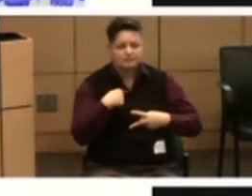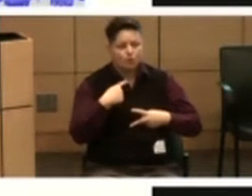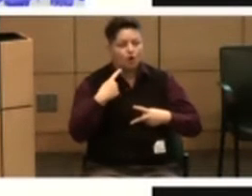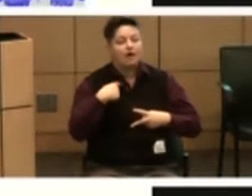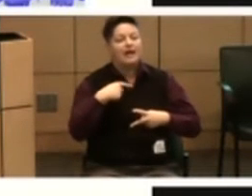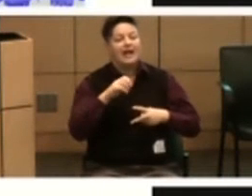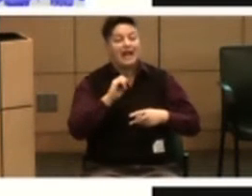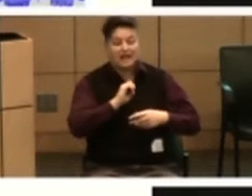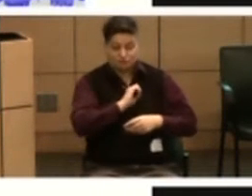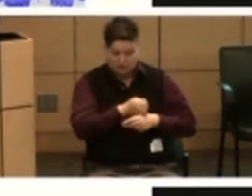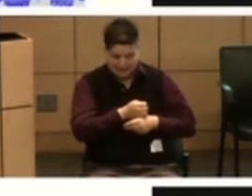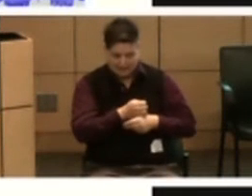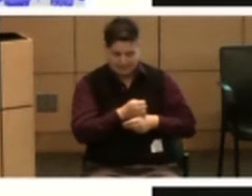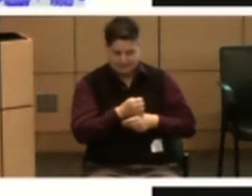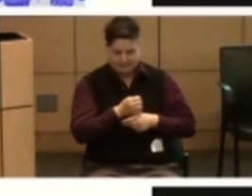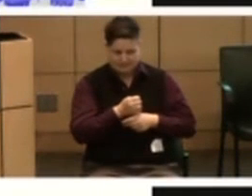one